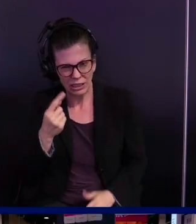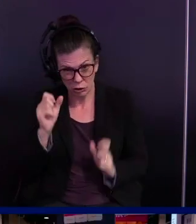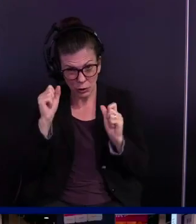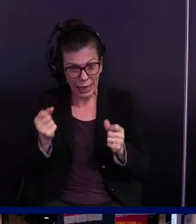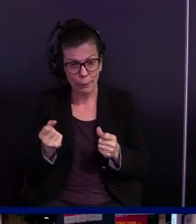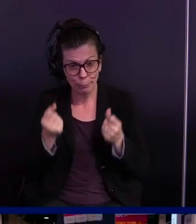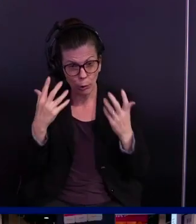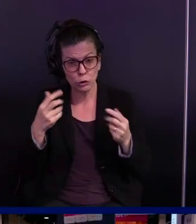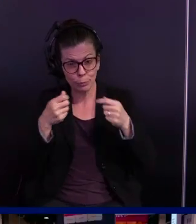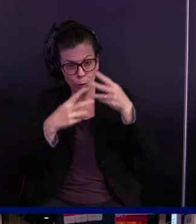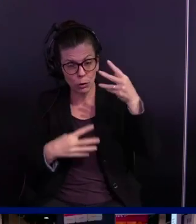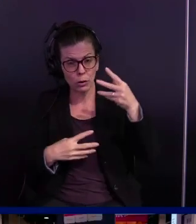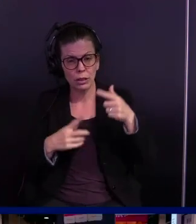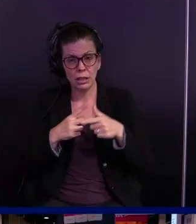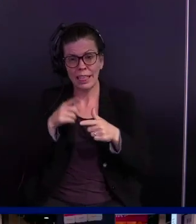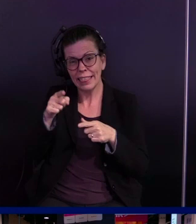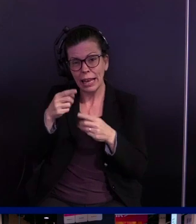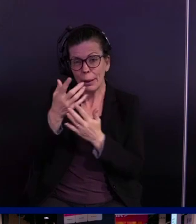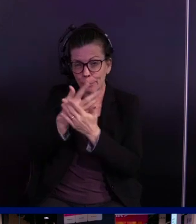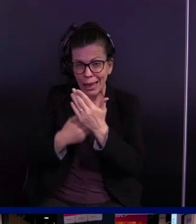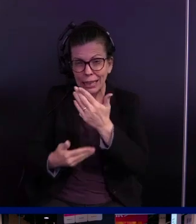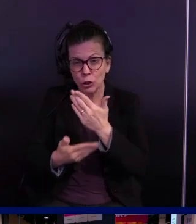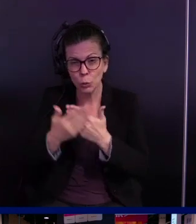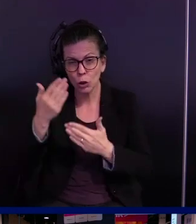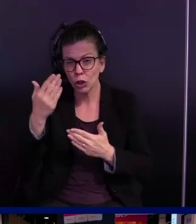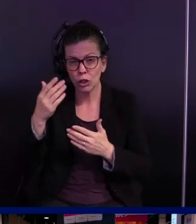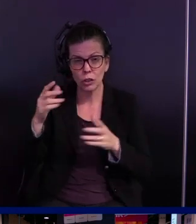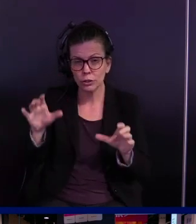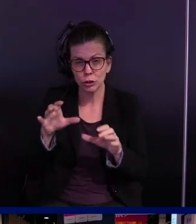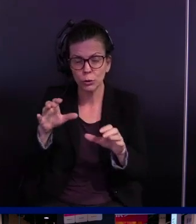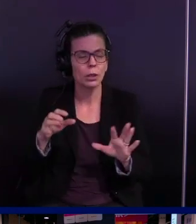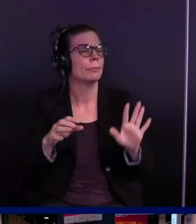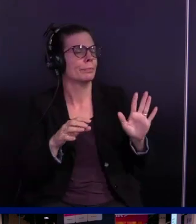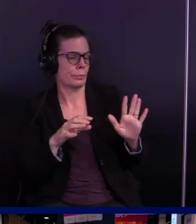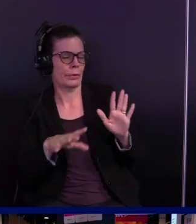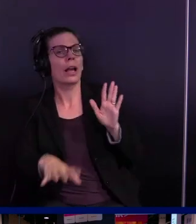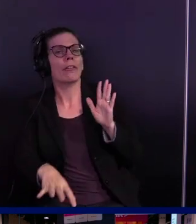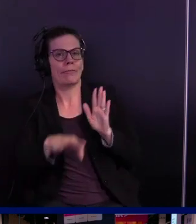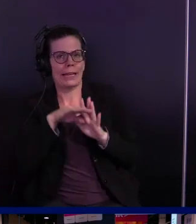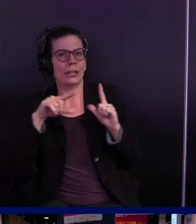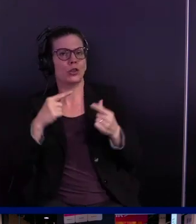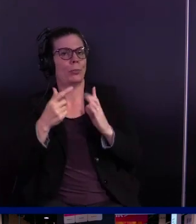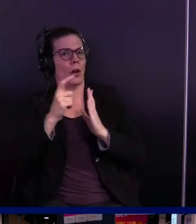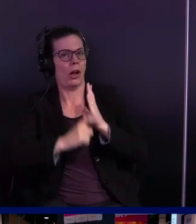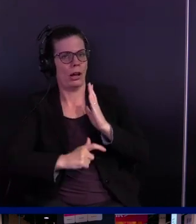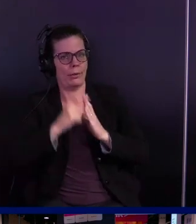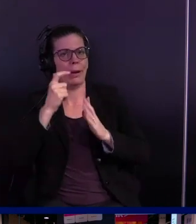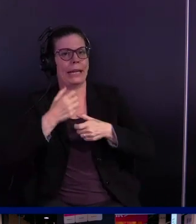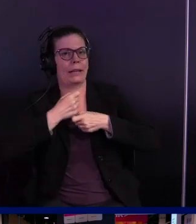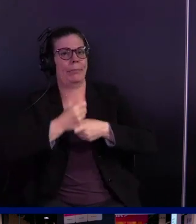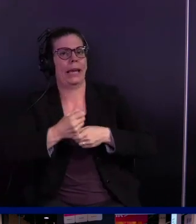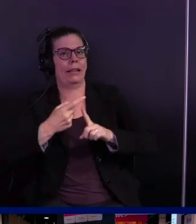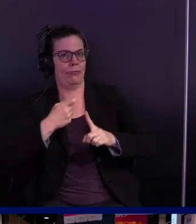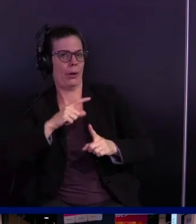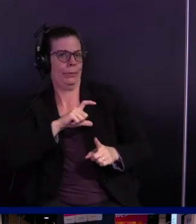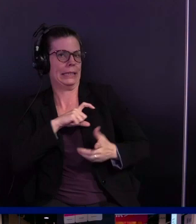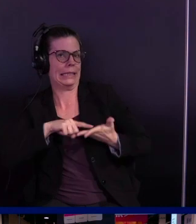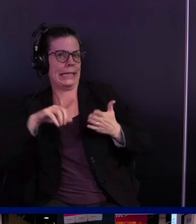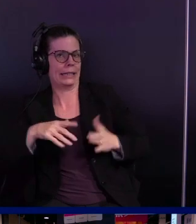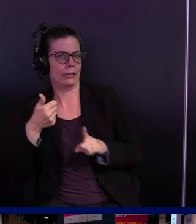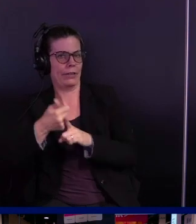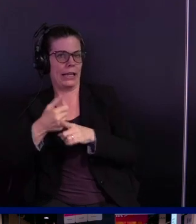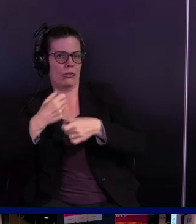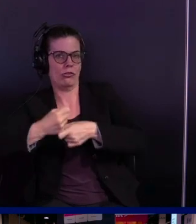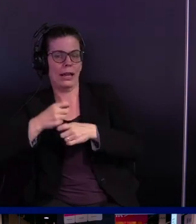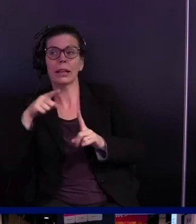multiples? And is this like a manual addition? Finding groups are automatically generated by Detective. So yeah, so Gotcha. Detective does